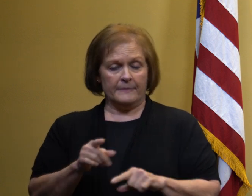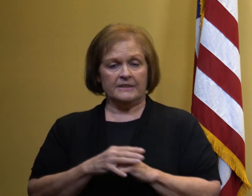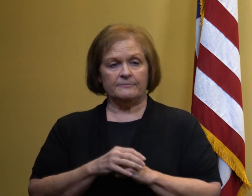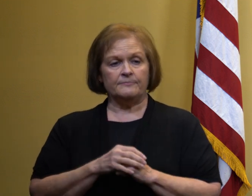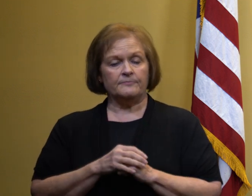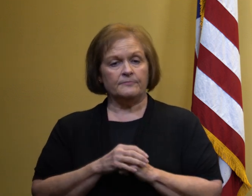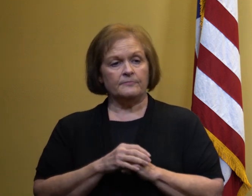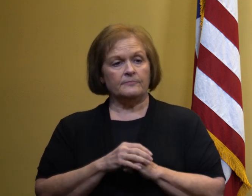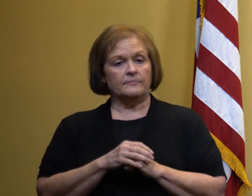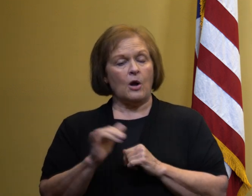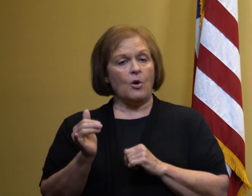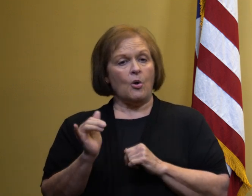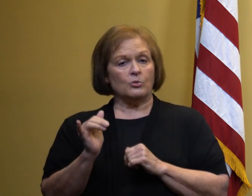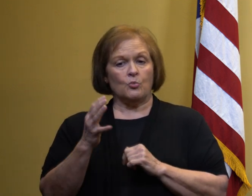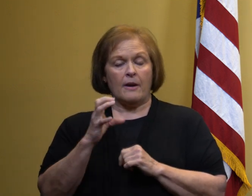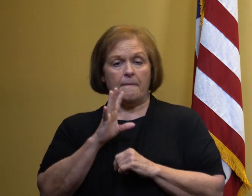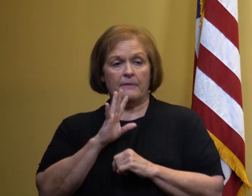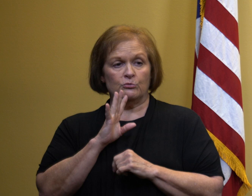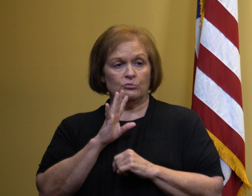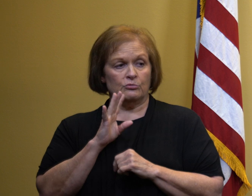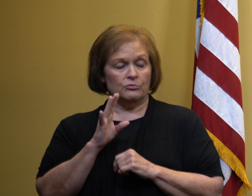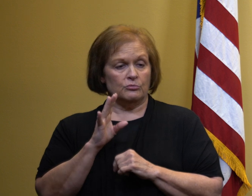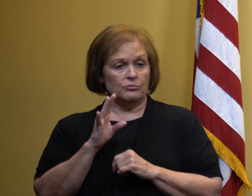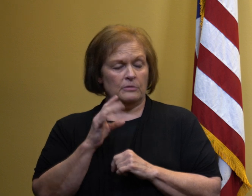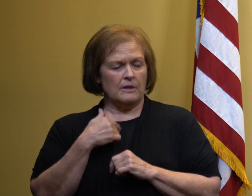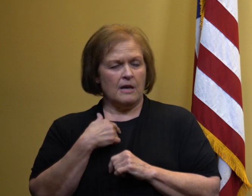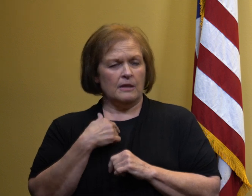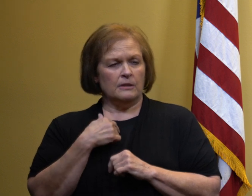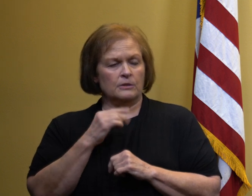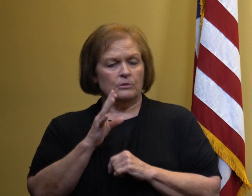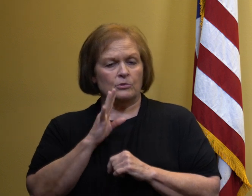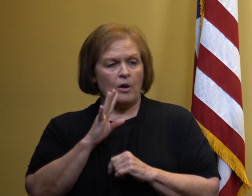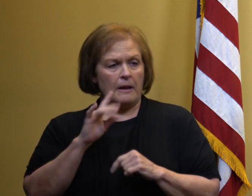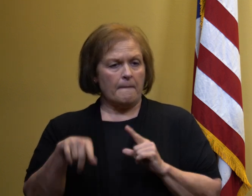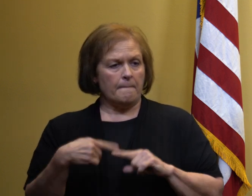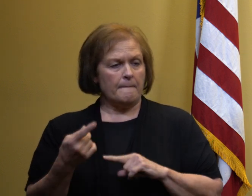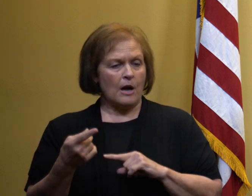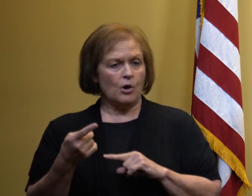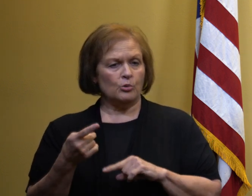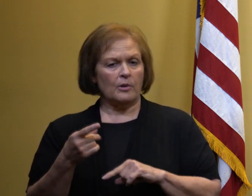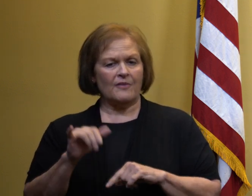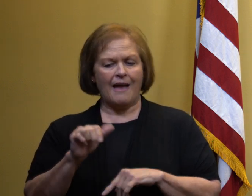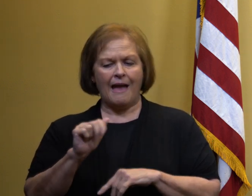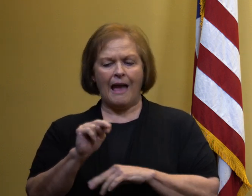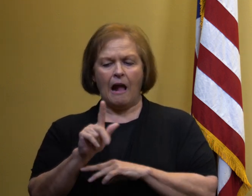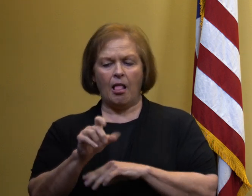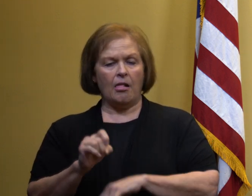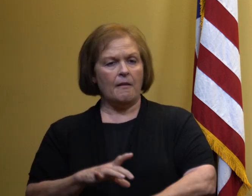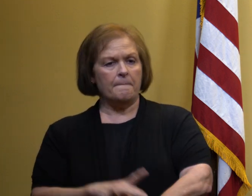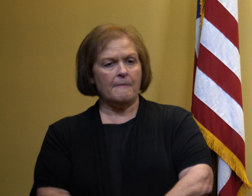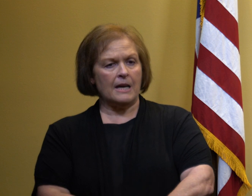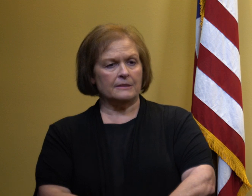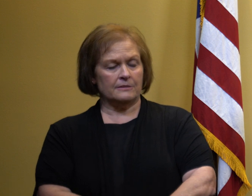Also, I just wanted to mention, I talked about the ankle monitors. This